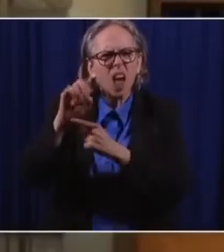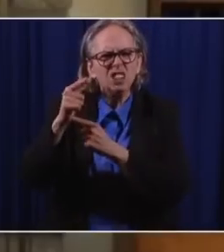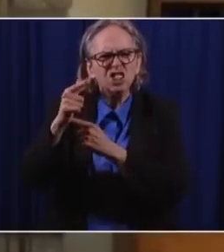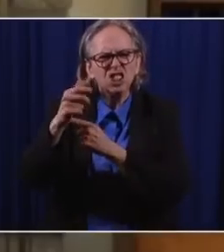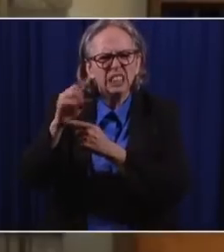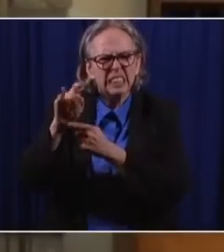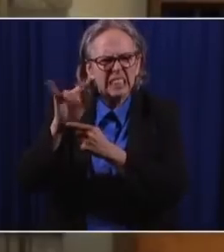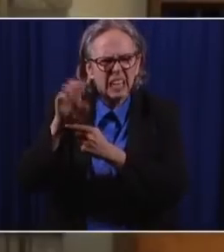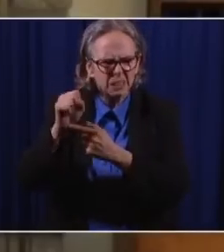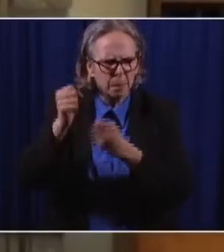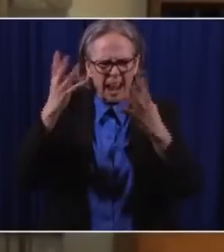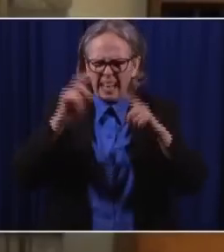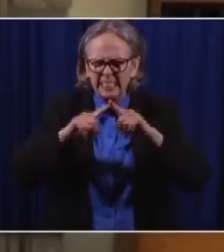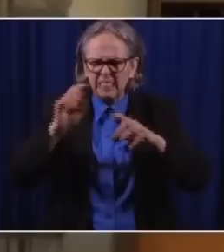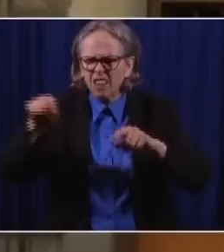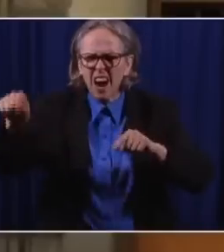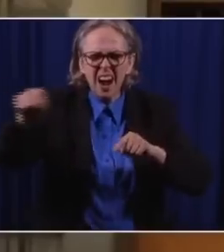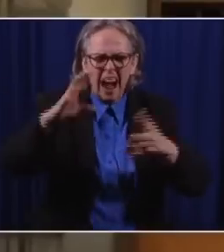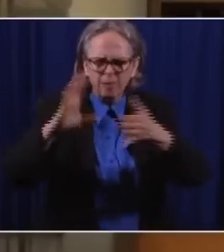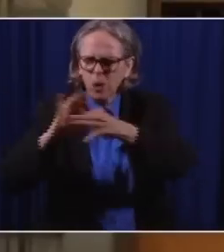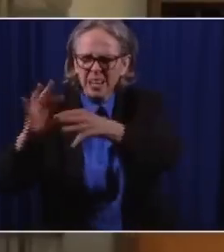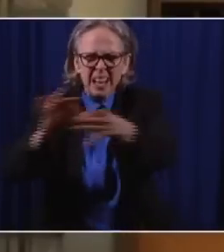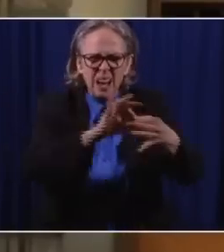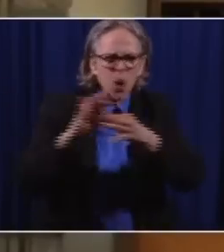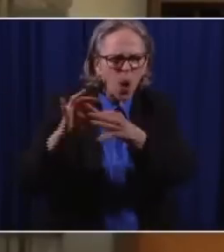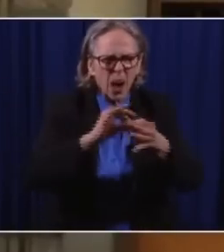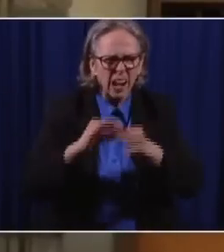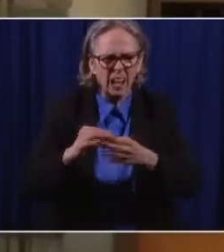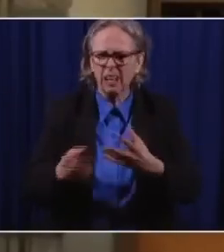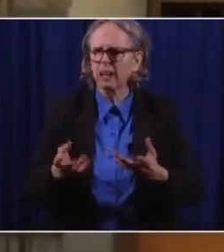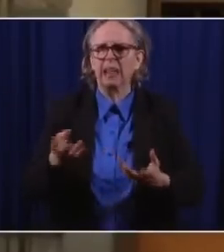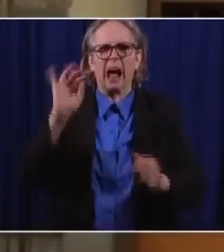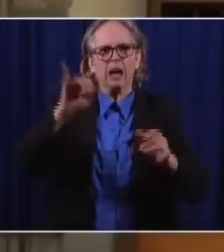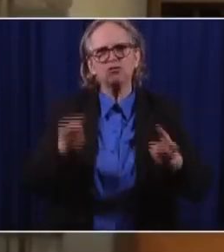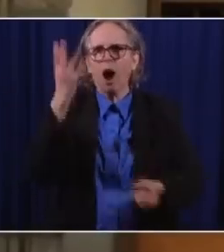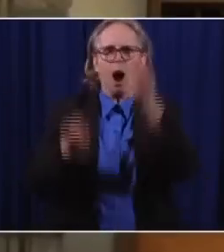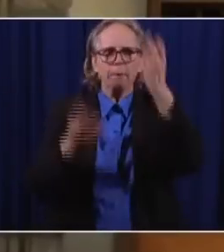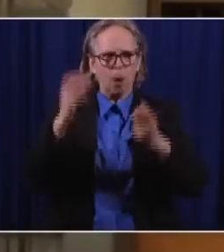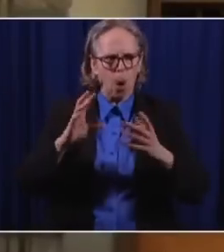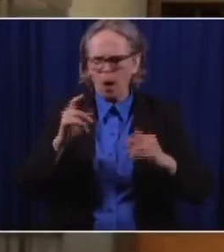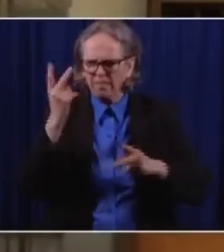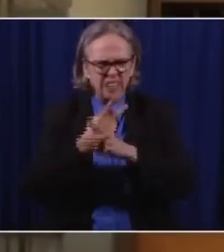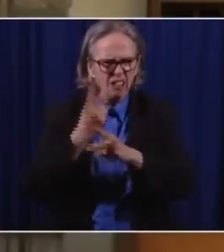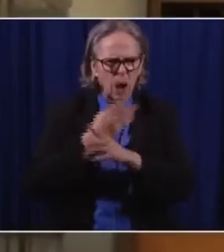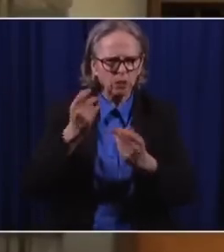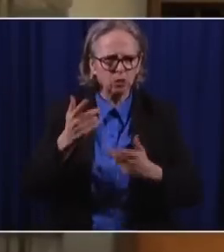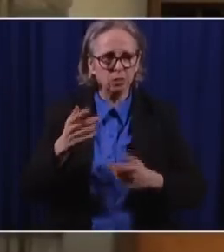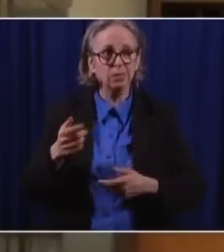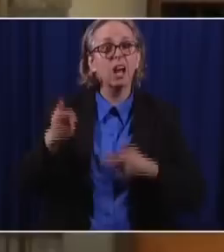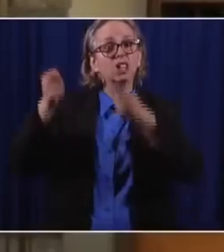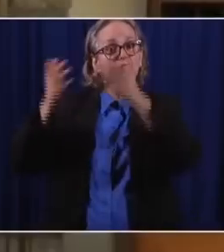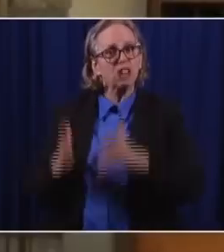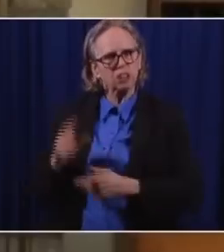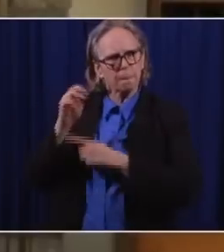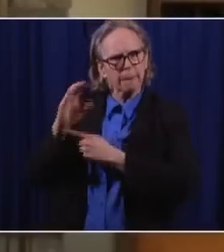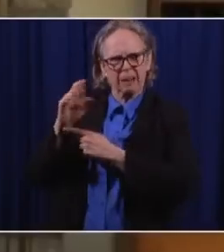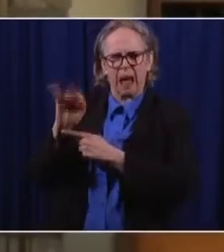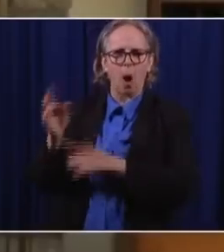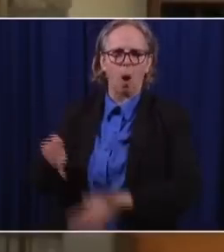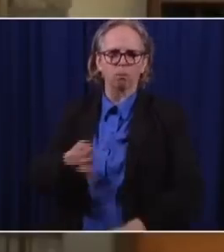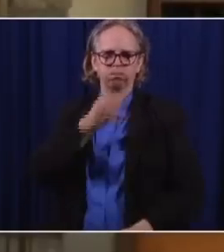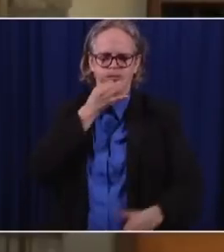A lot of balls in the air, a lot of moving parts, and particularly, and that will increase when we go to